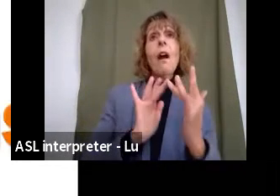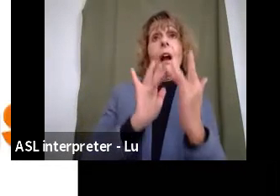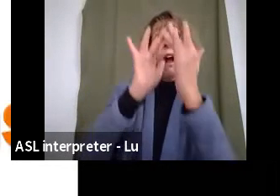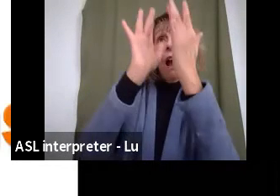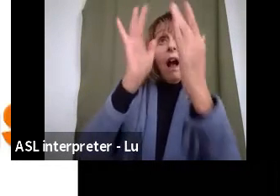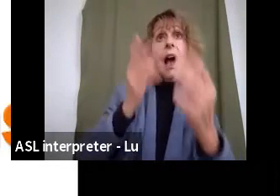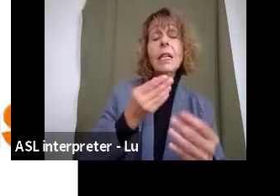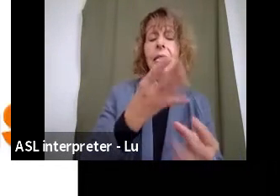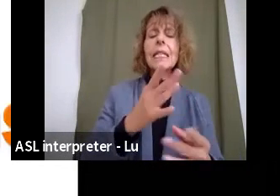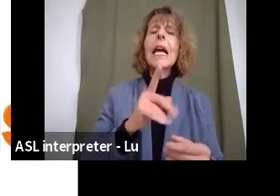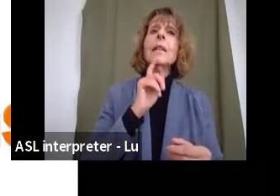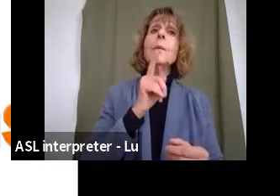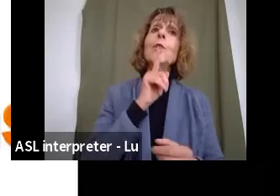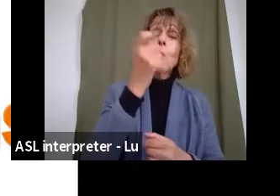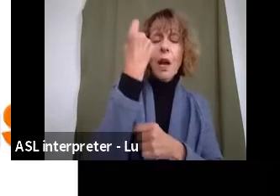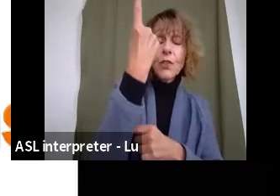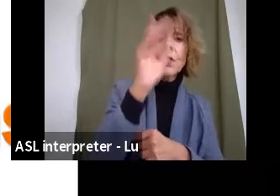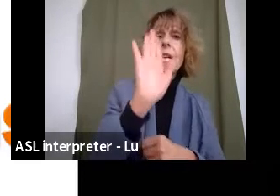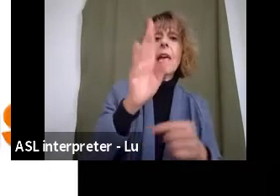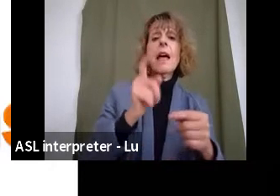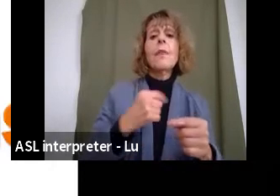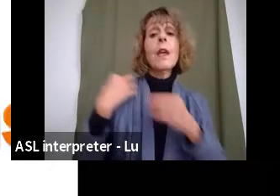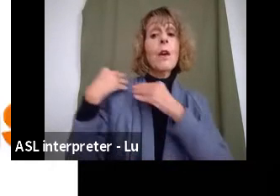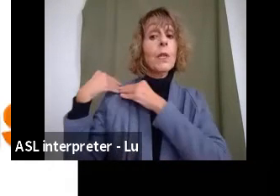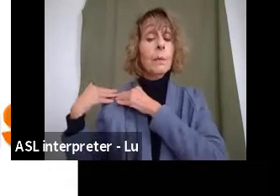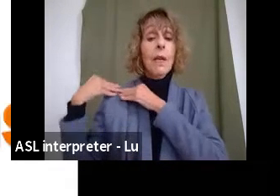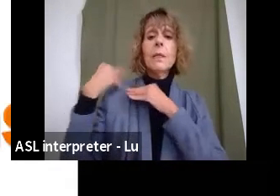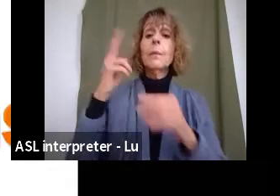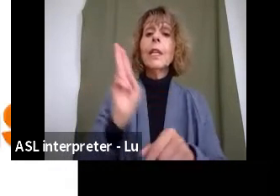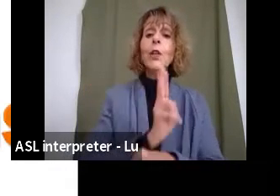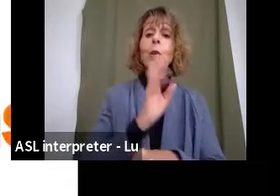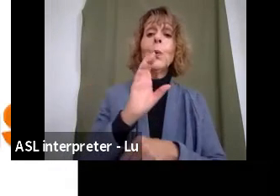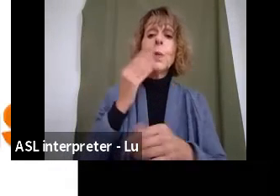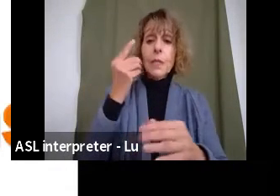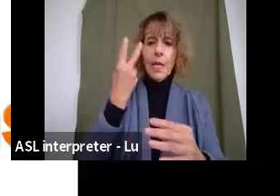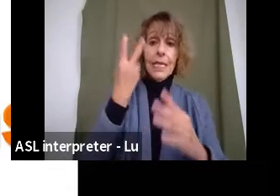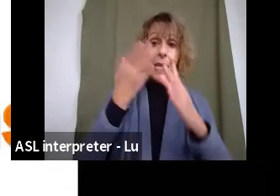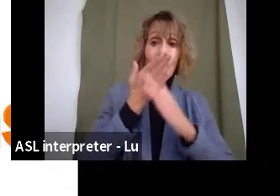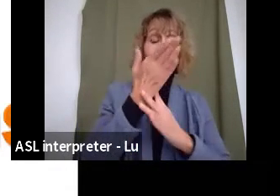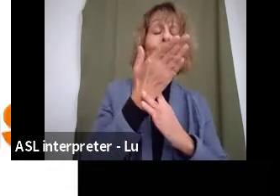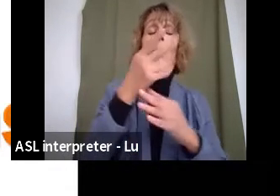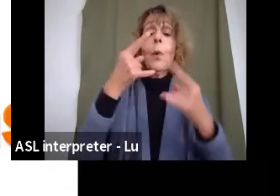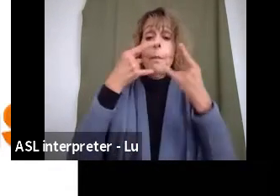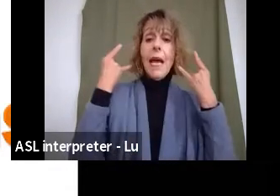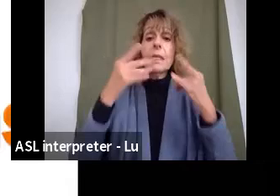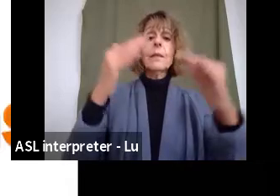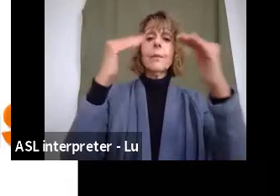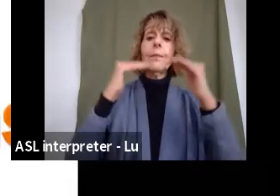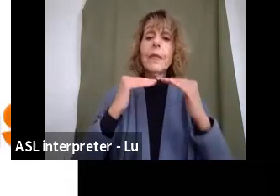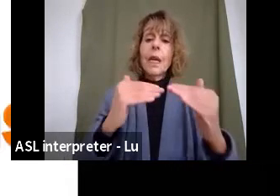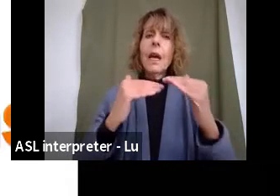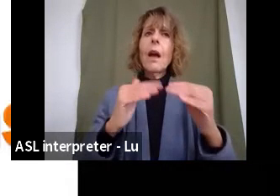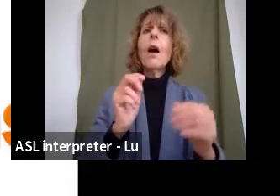use clear masks. Another question from Sue, with domestic violence victims who are deaf or hard of hearing or